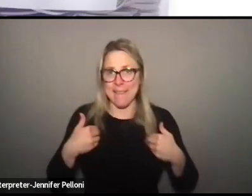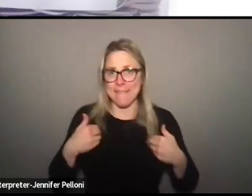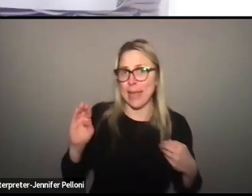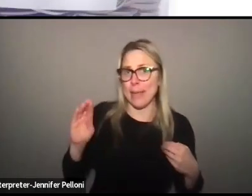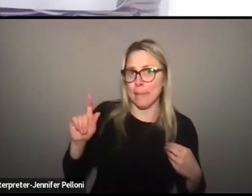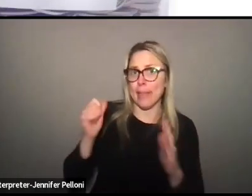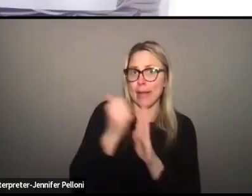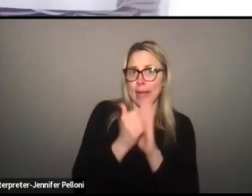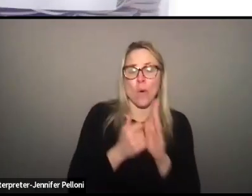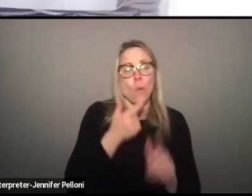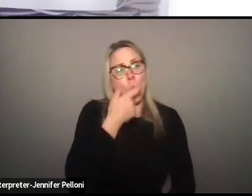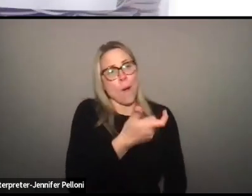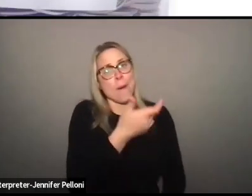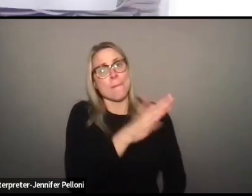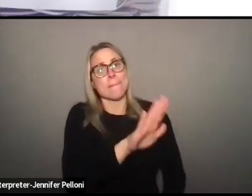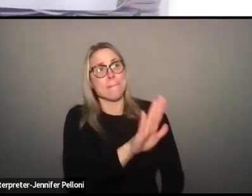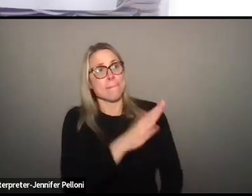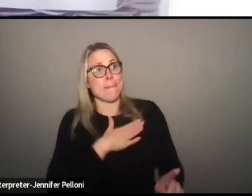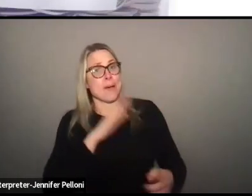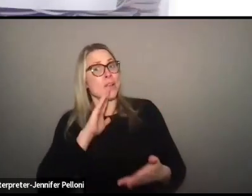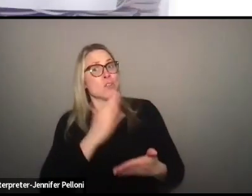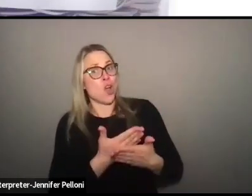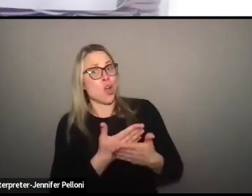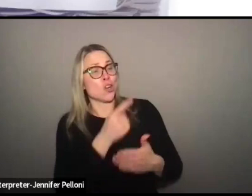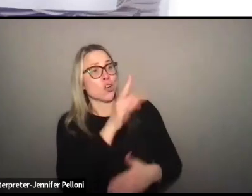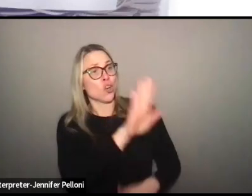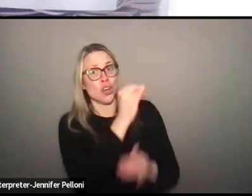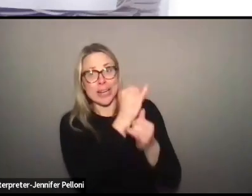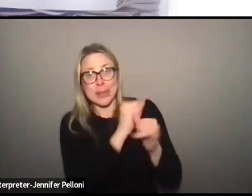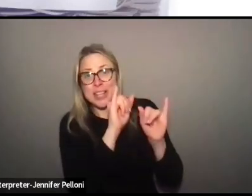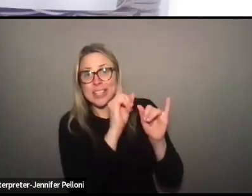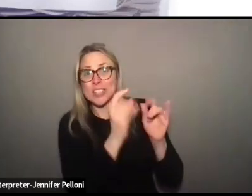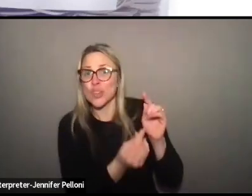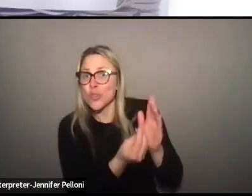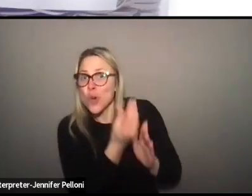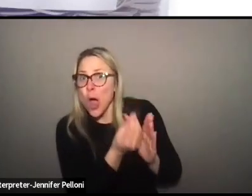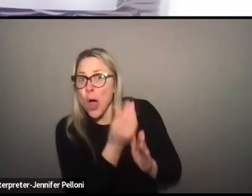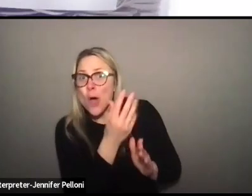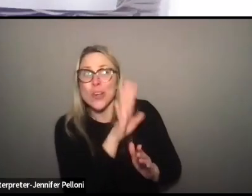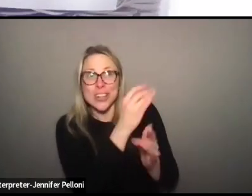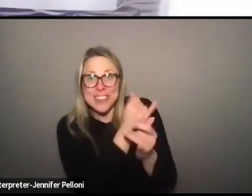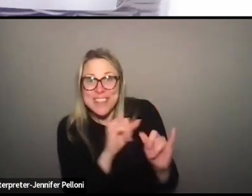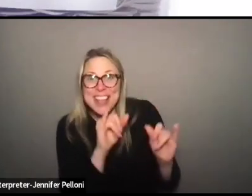my daughter grow in her independence, in her decision making,